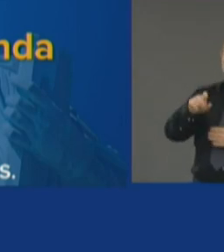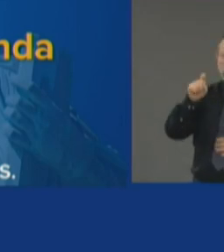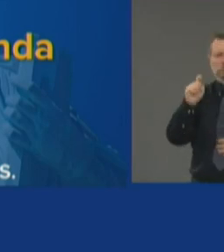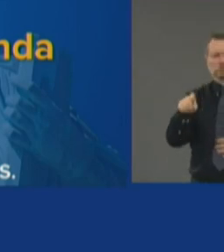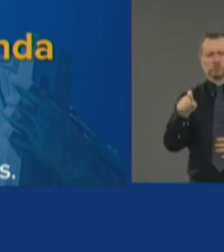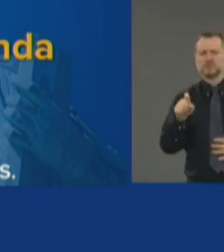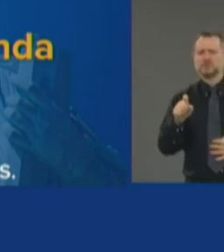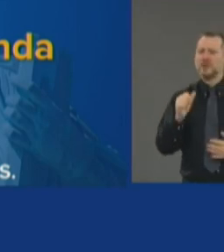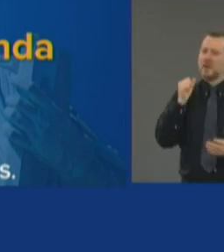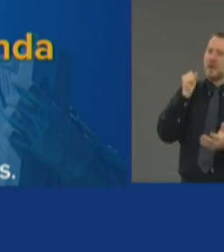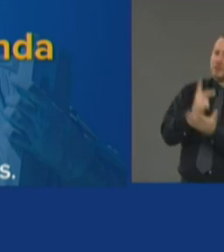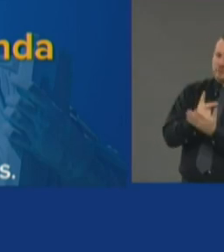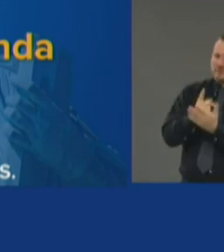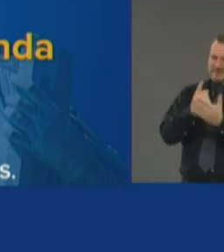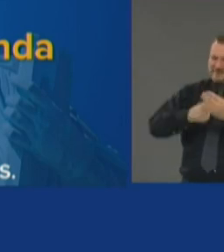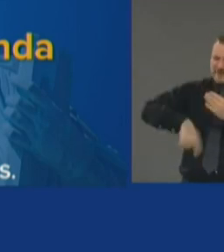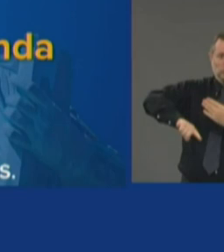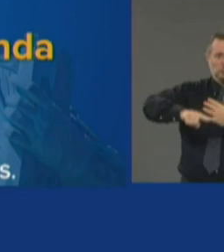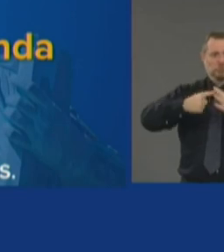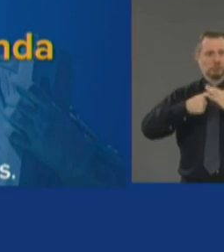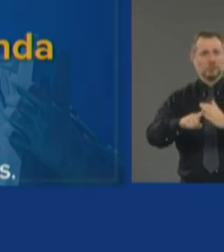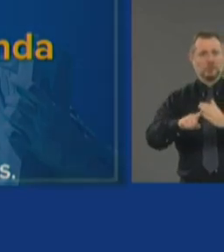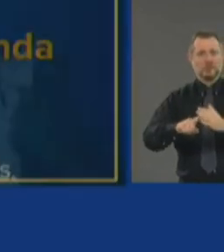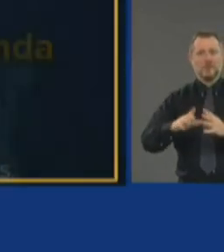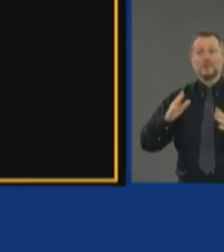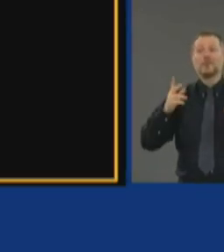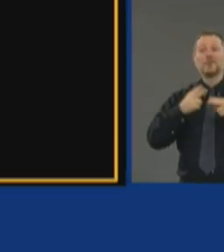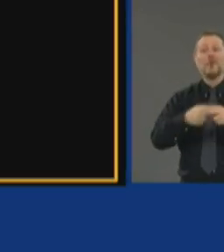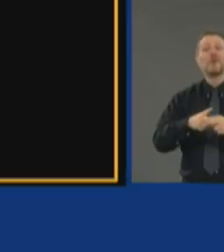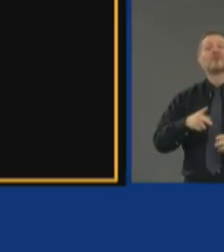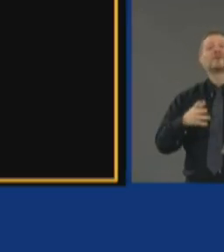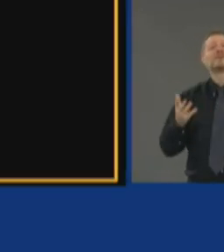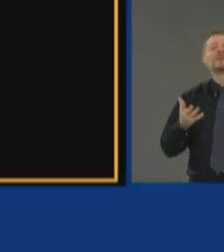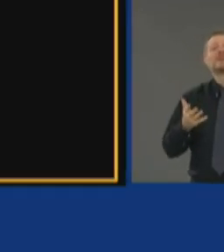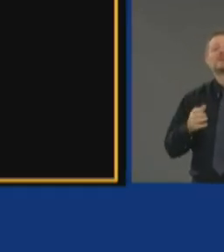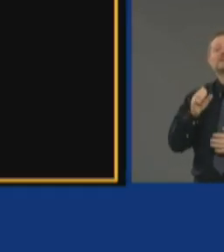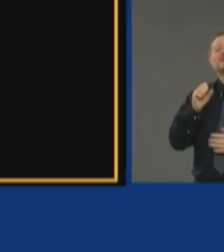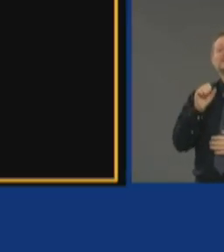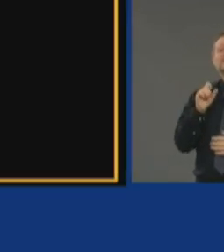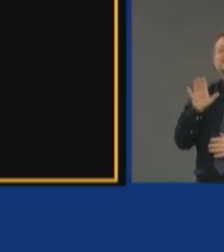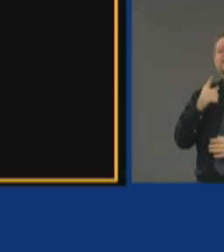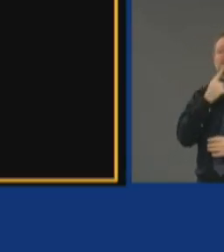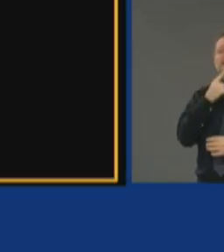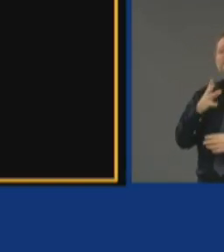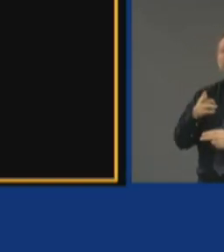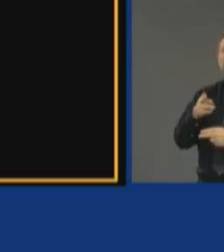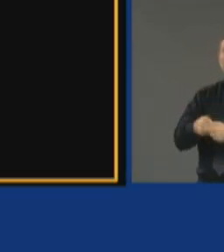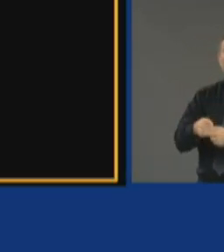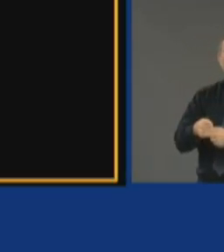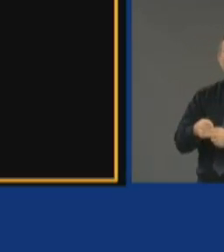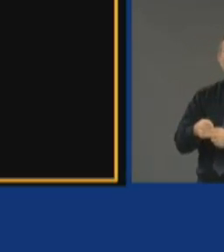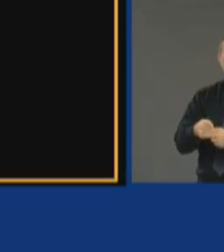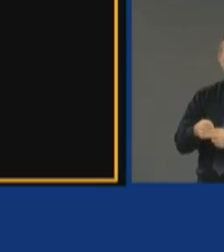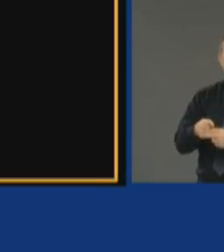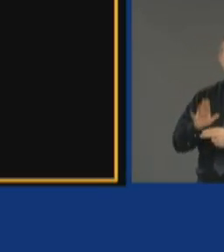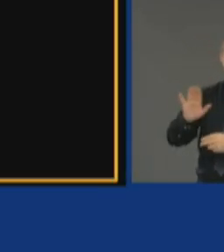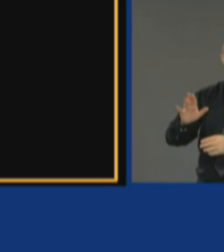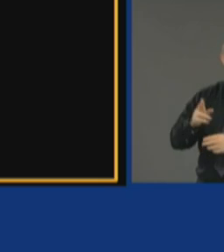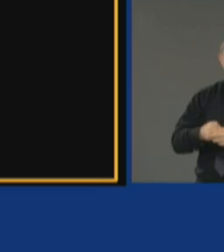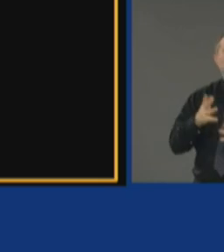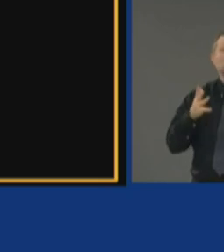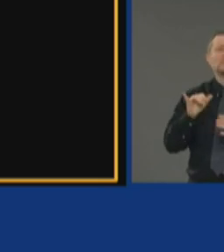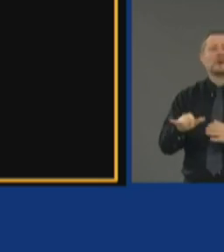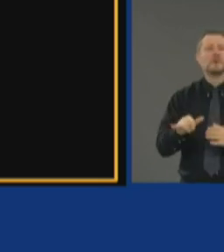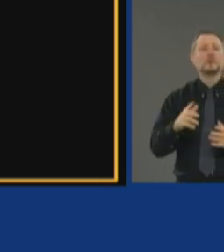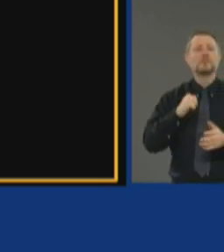next week what we call the Say Their Name Reform Agenda. Say Their Name Reform Agenda comes from the